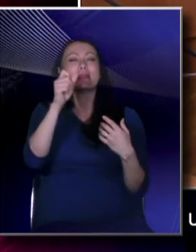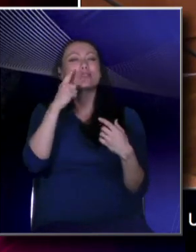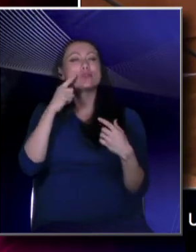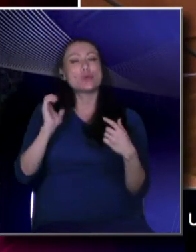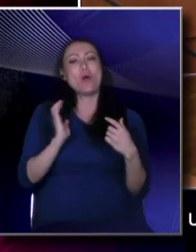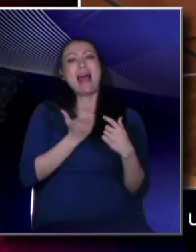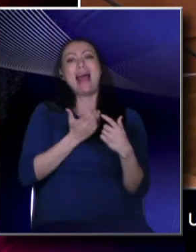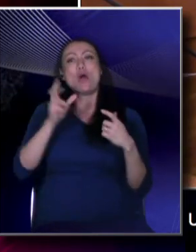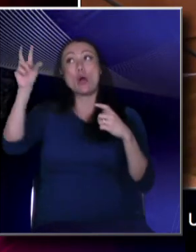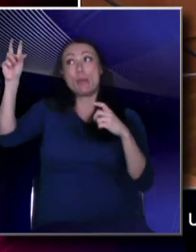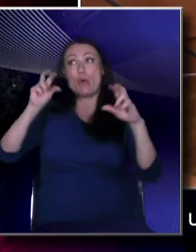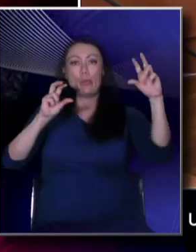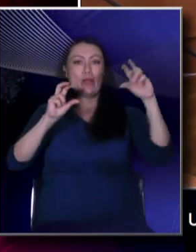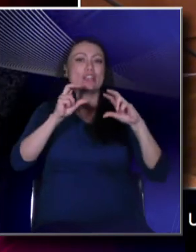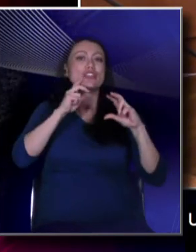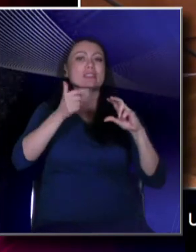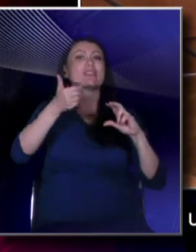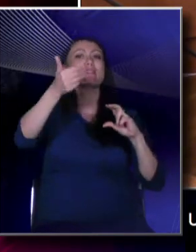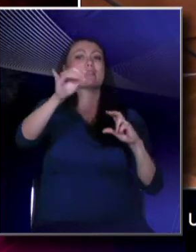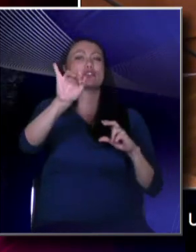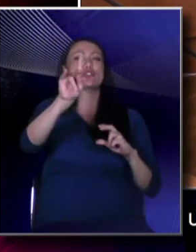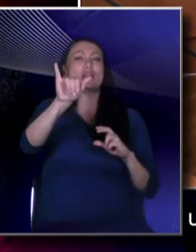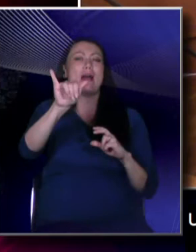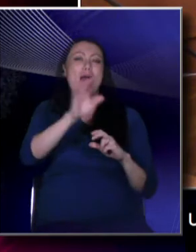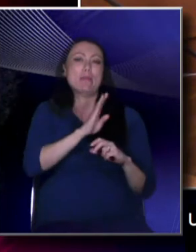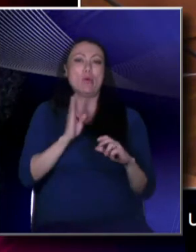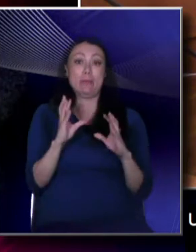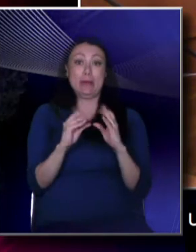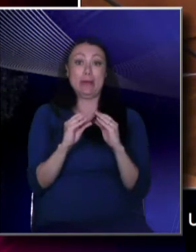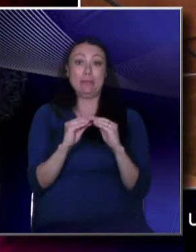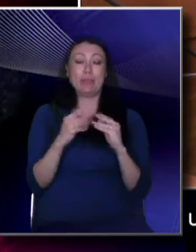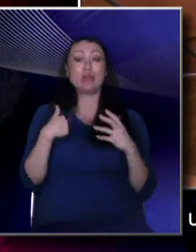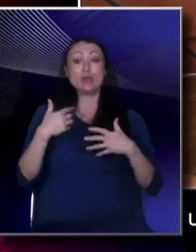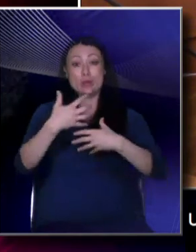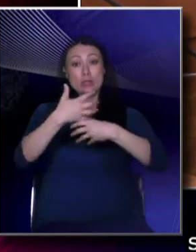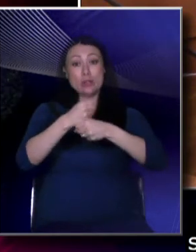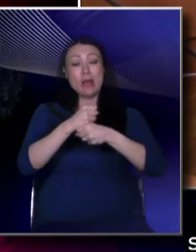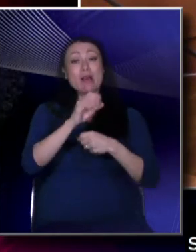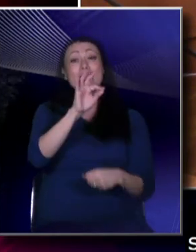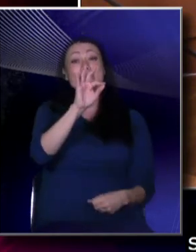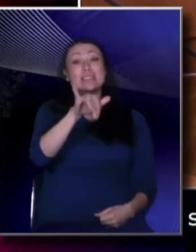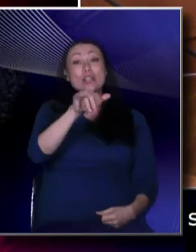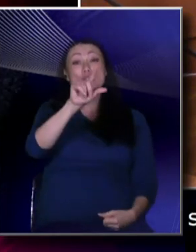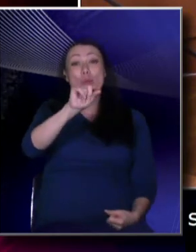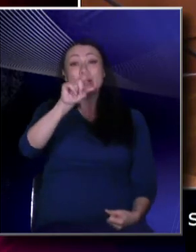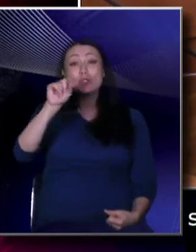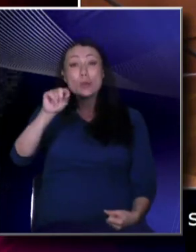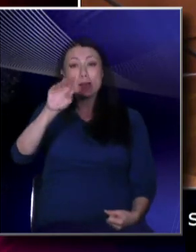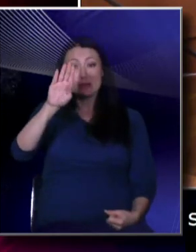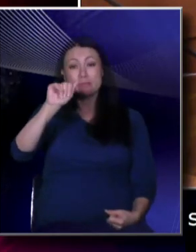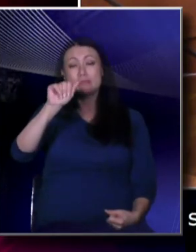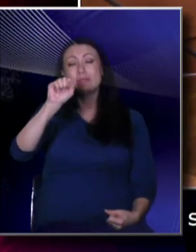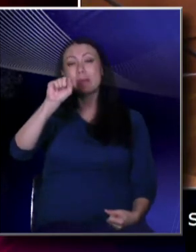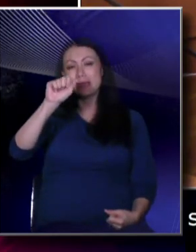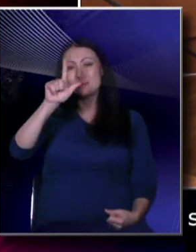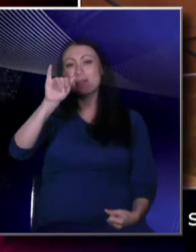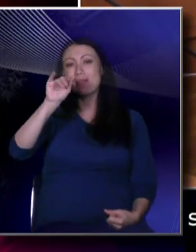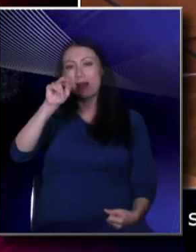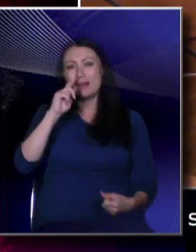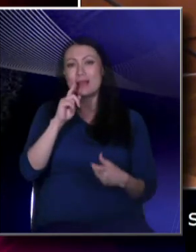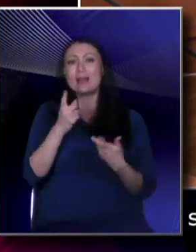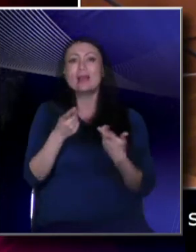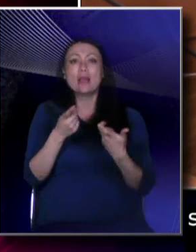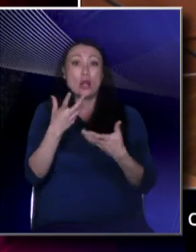appropriations in the July board meeting. In summary, the fiscal year 2020 baseline includes an increase